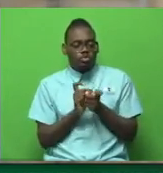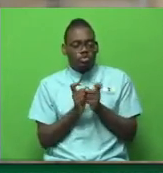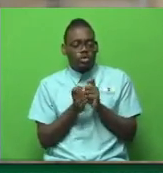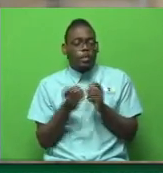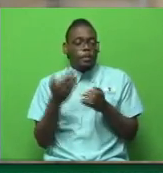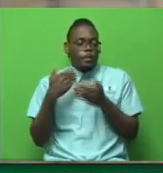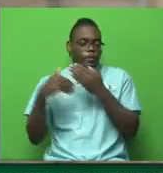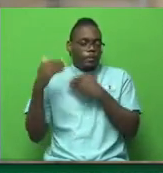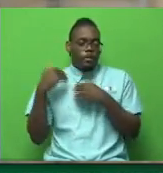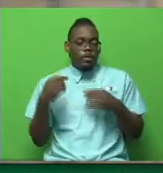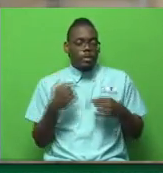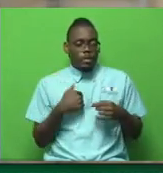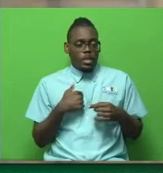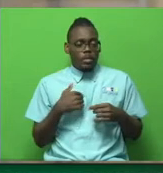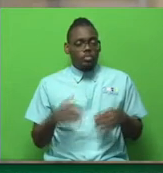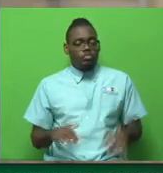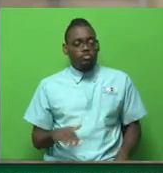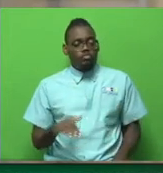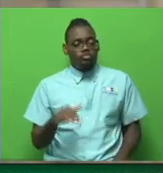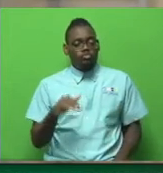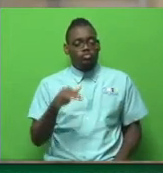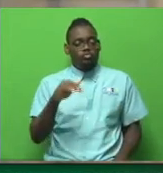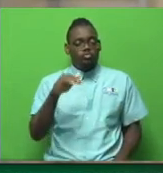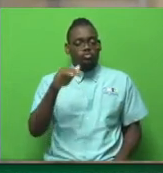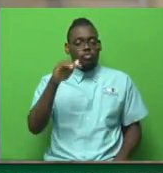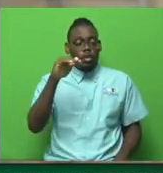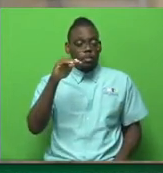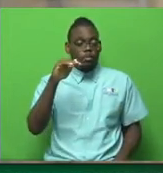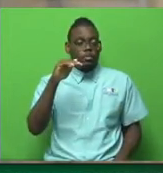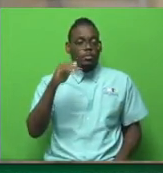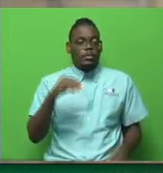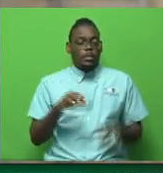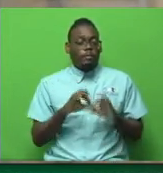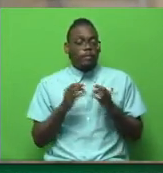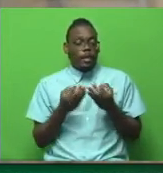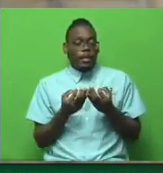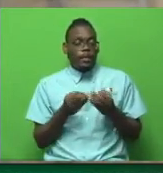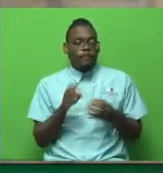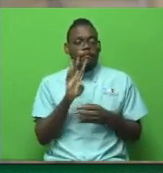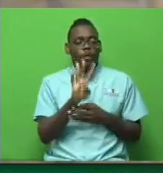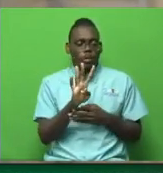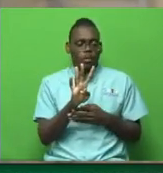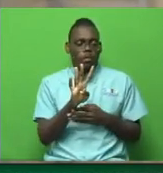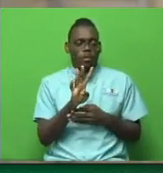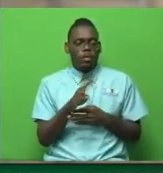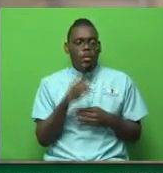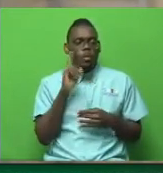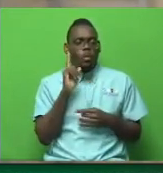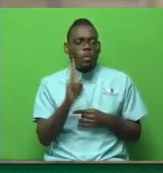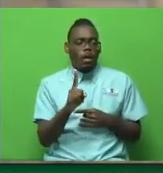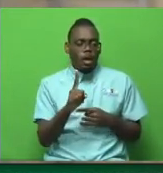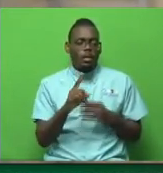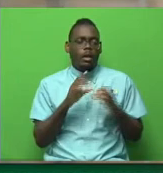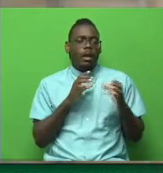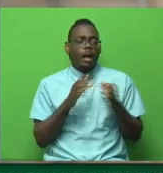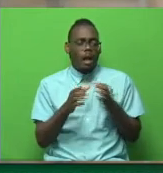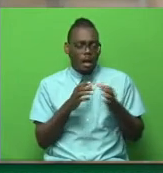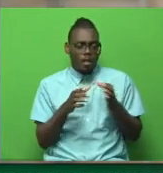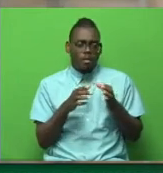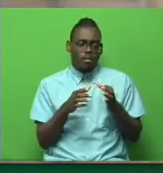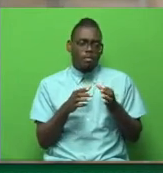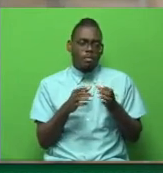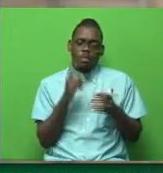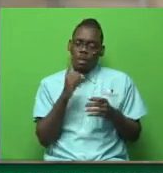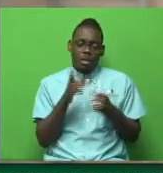there was a lady in Marabella called Miss Helen okay miss Helen drove a Bread Van